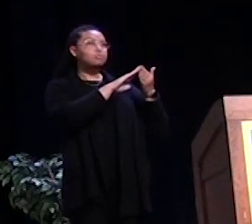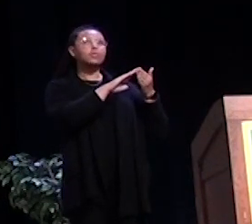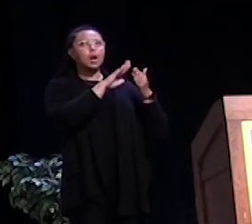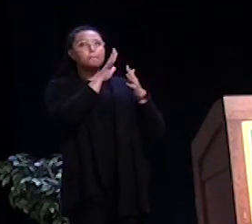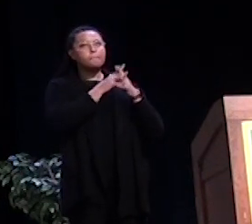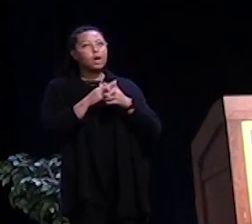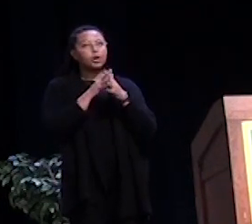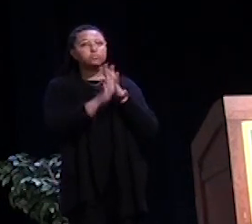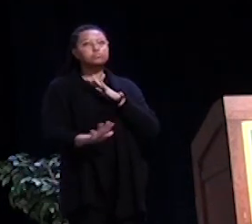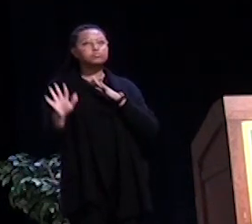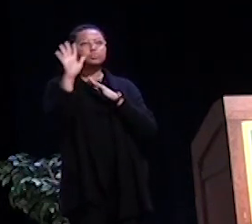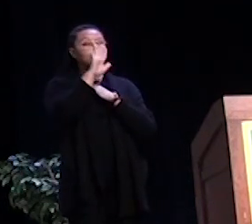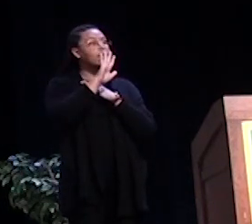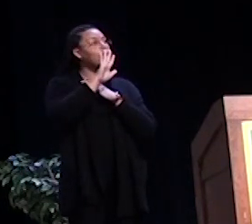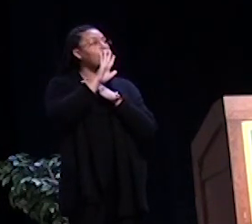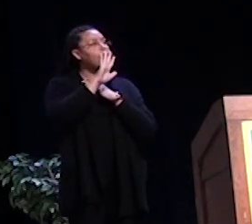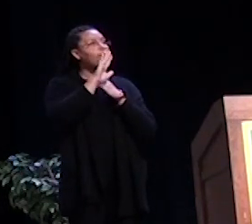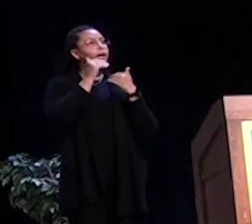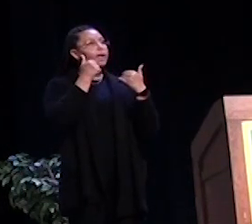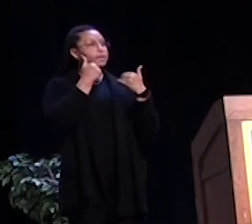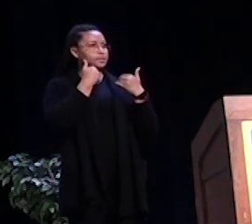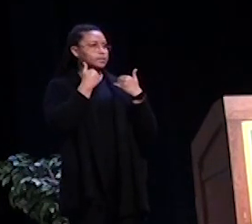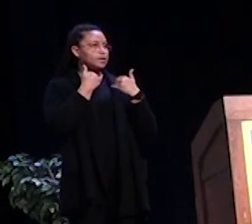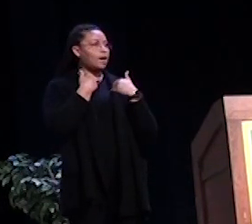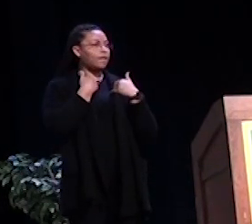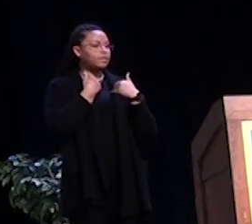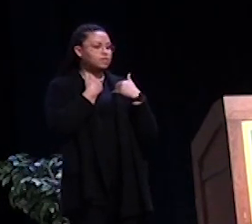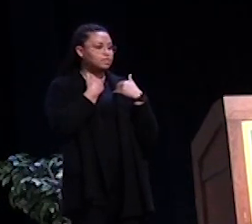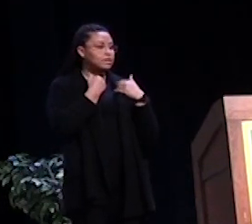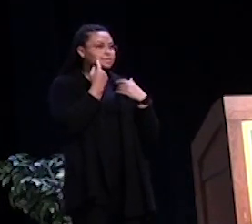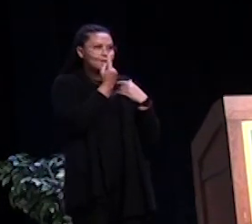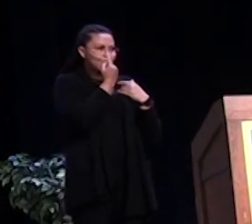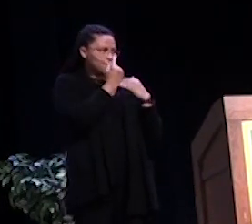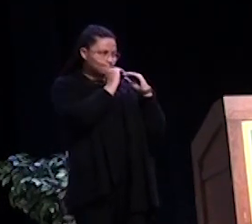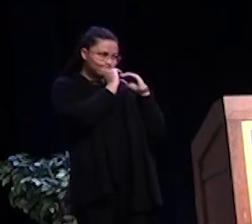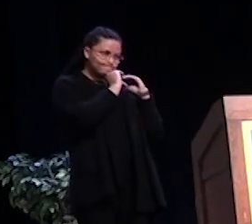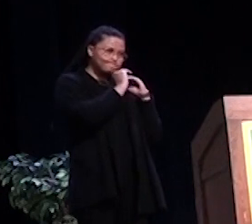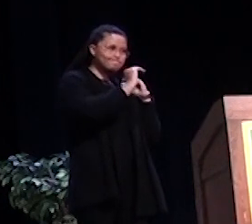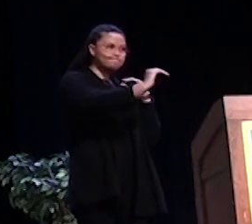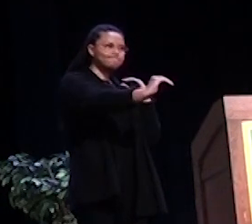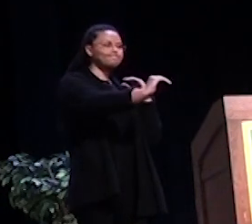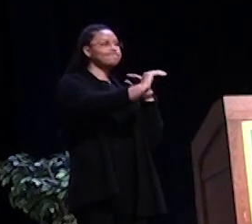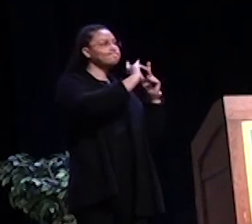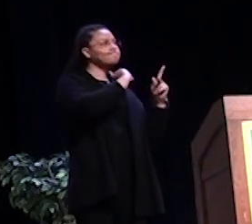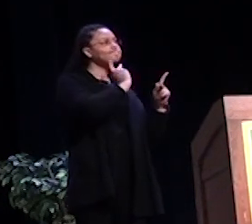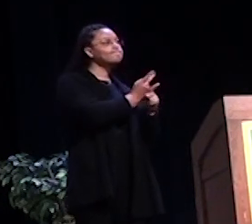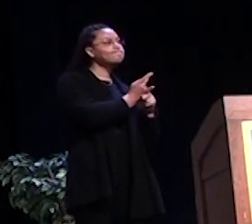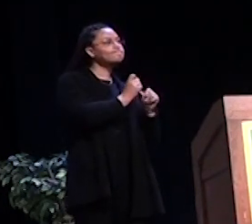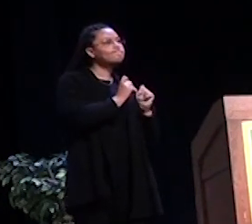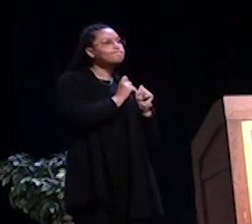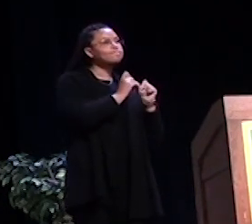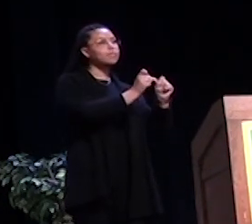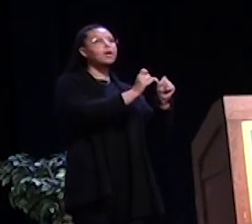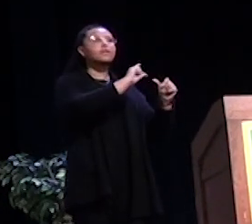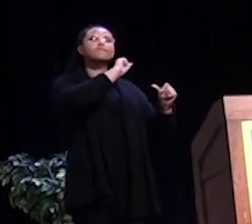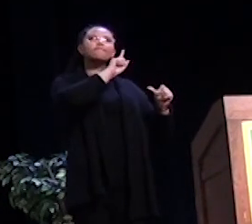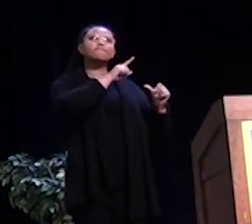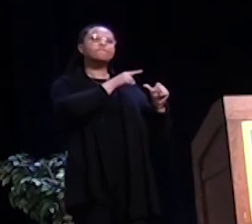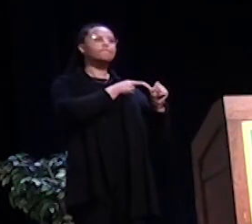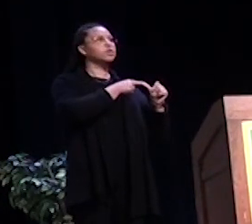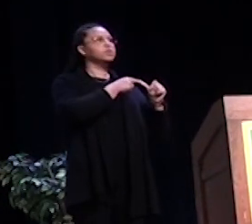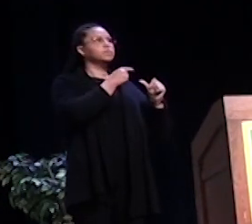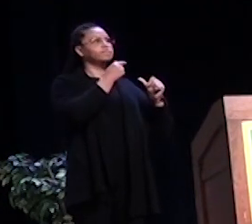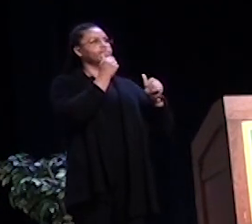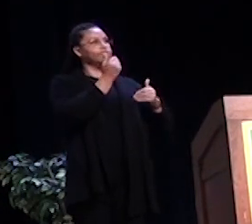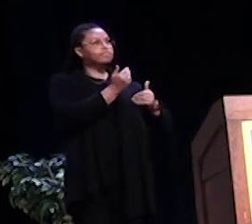that having somebody having something stable, somewhere stable to go, is the first step in being able to have